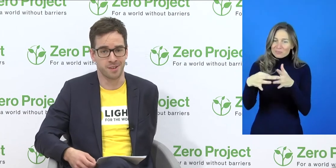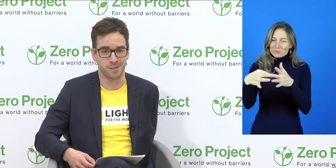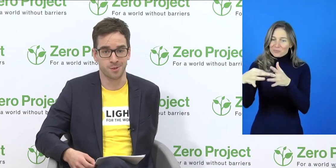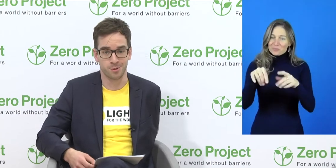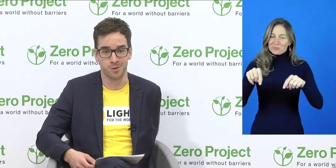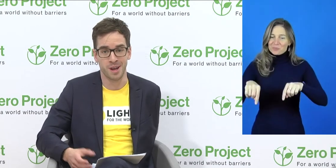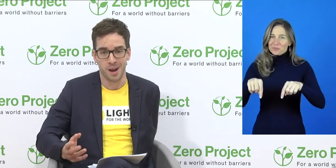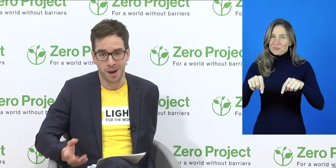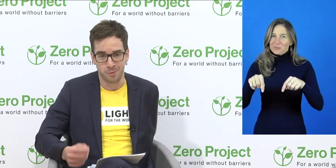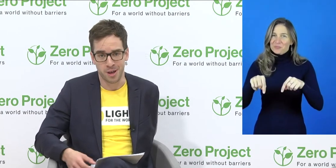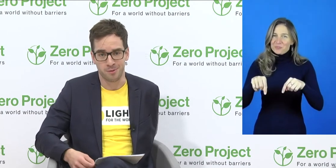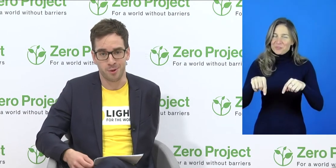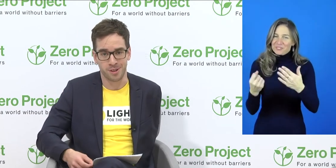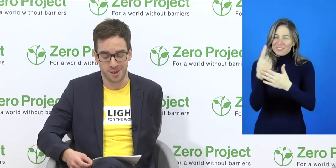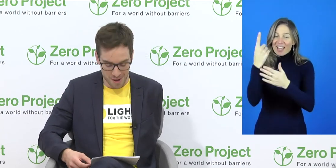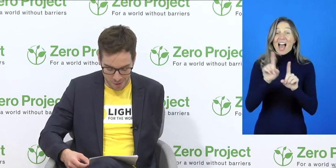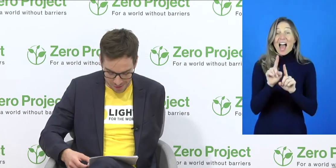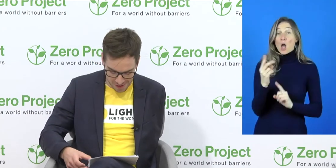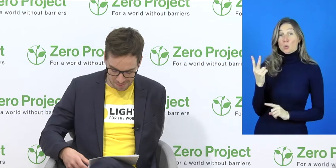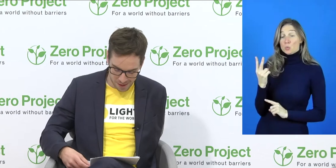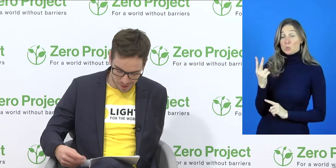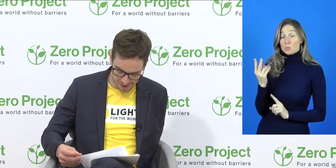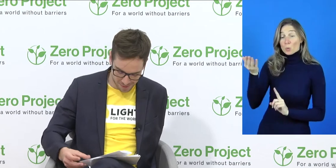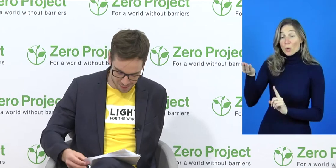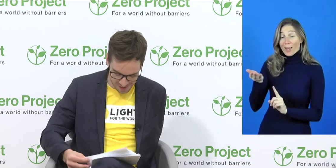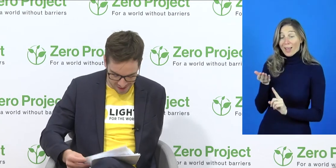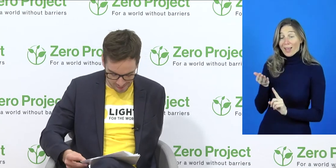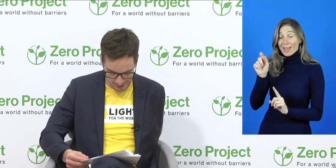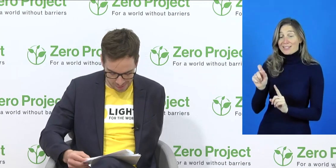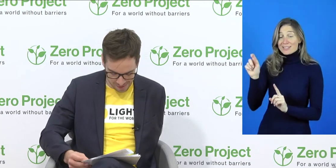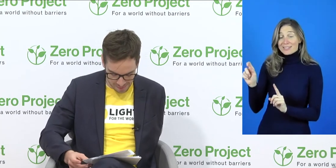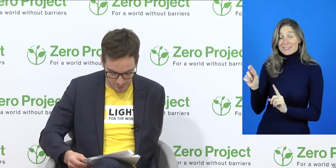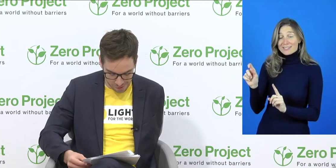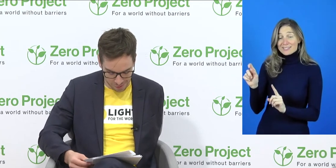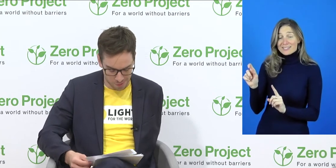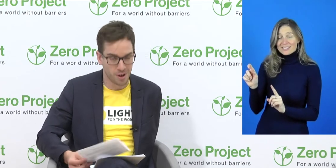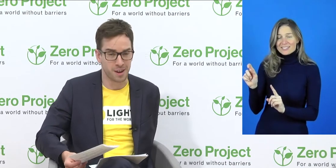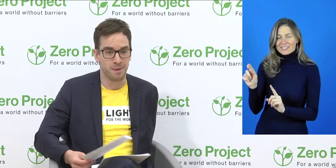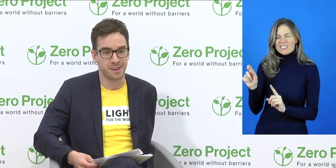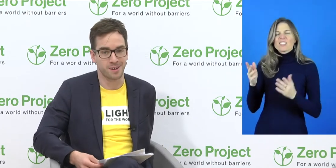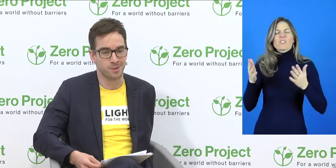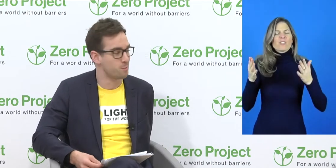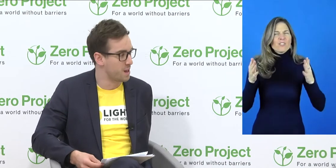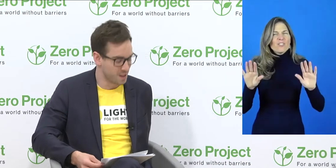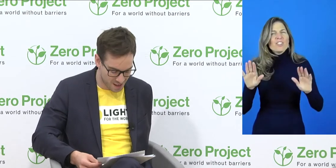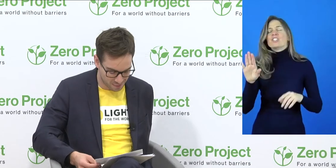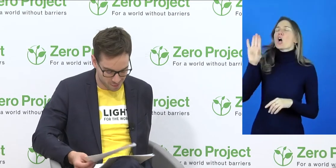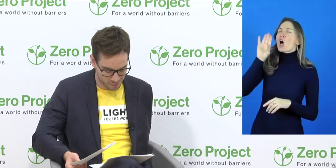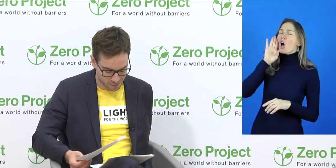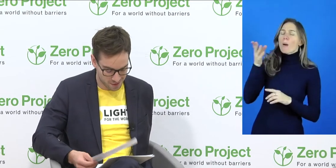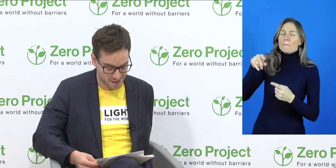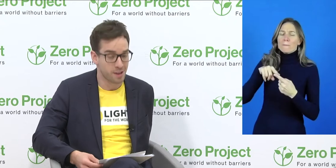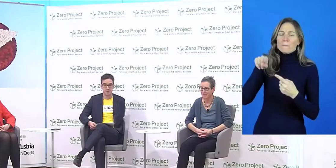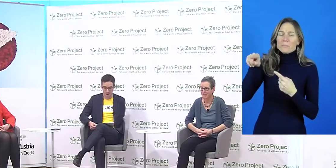me here in the studio. We have already heard them, but I want to present them a little bit more to you. Johanna Mang, to my left, is